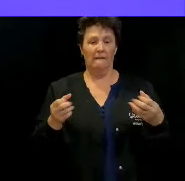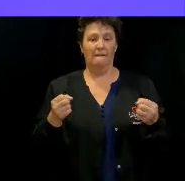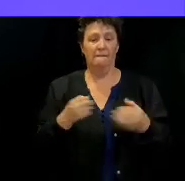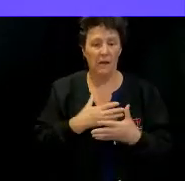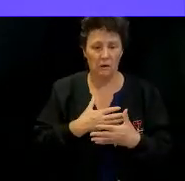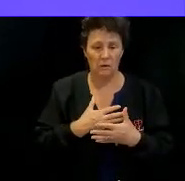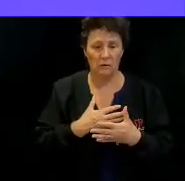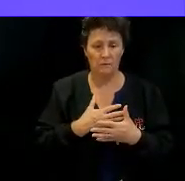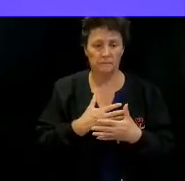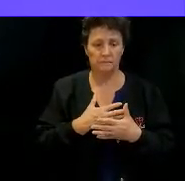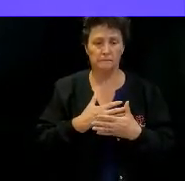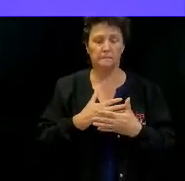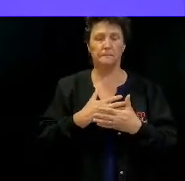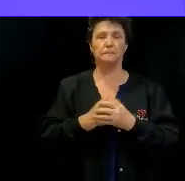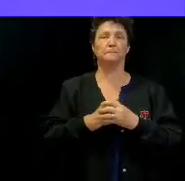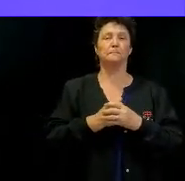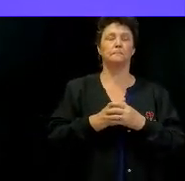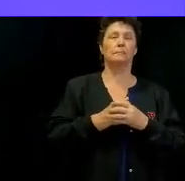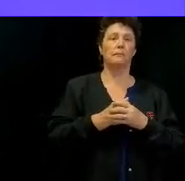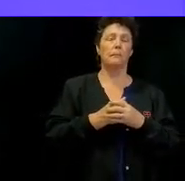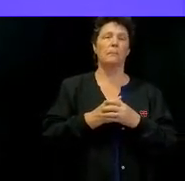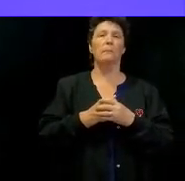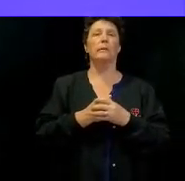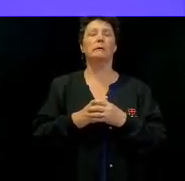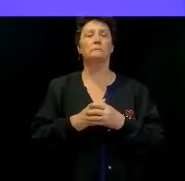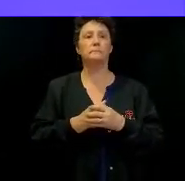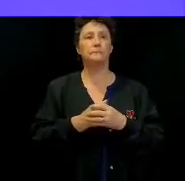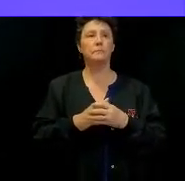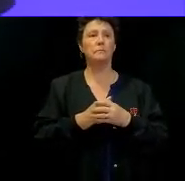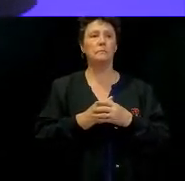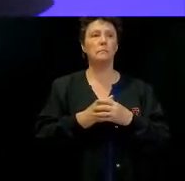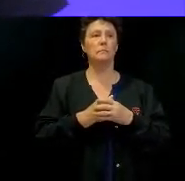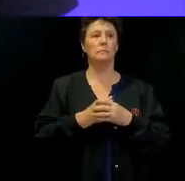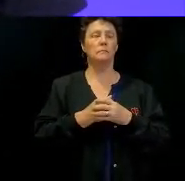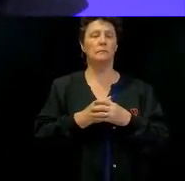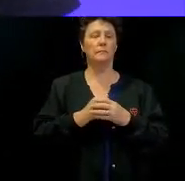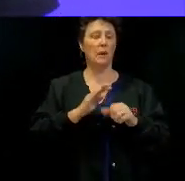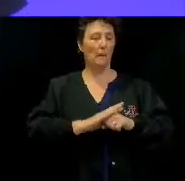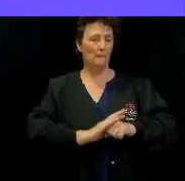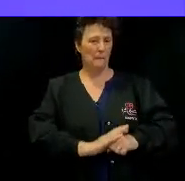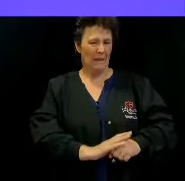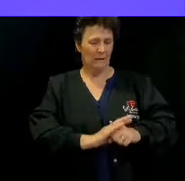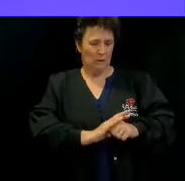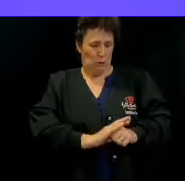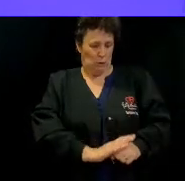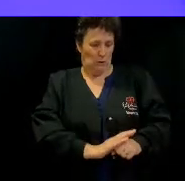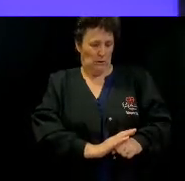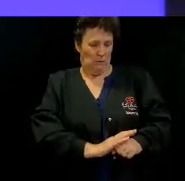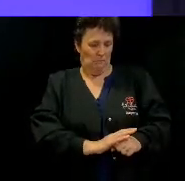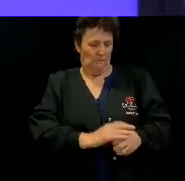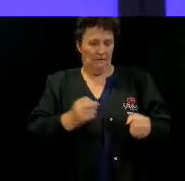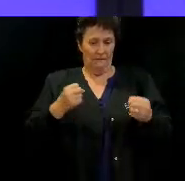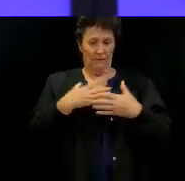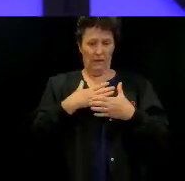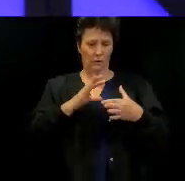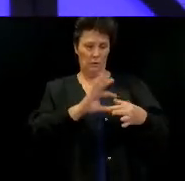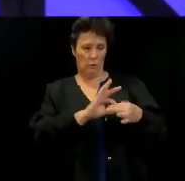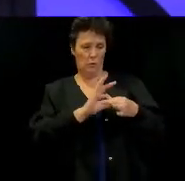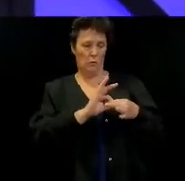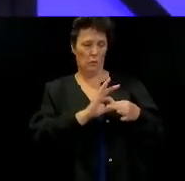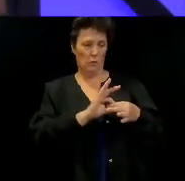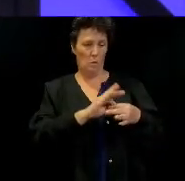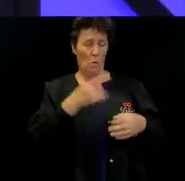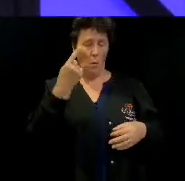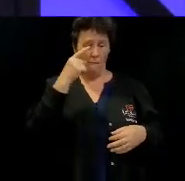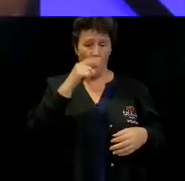definition of what oppression is. He said, oppression, fear, and oppression are connected. The reasons you won't be in oppression is because